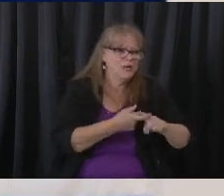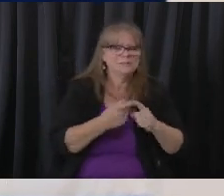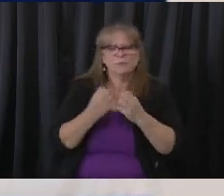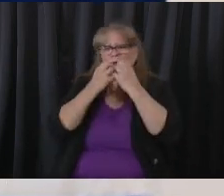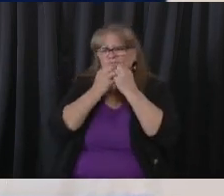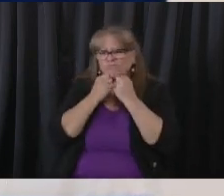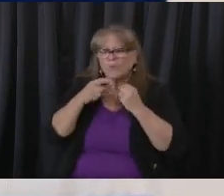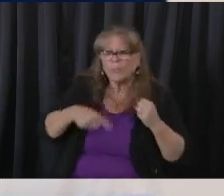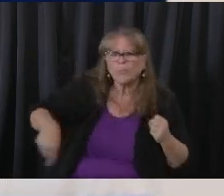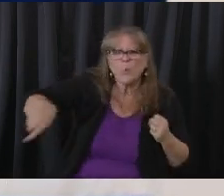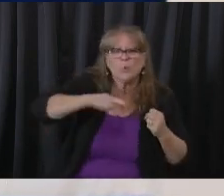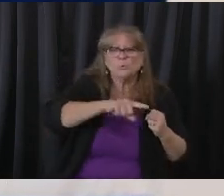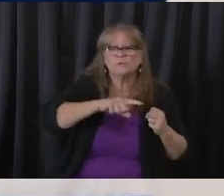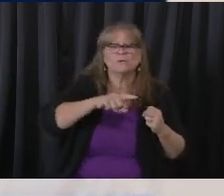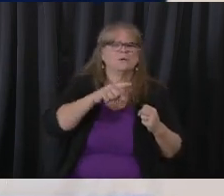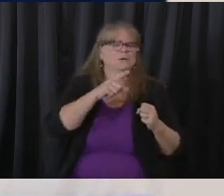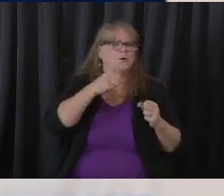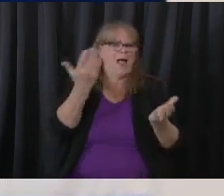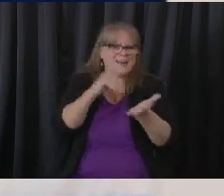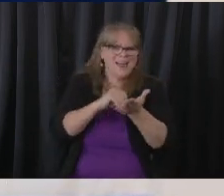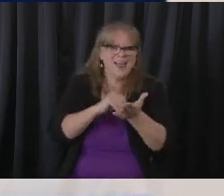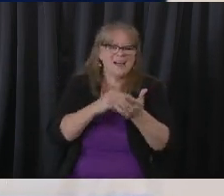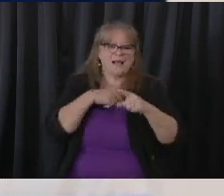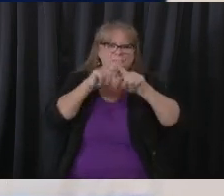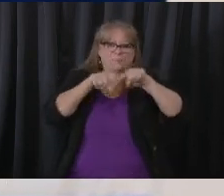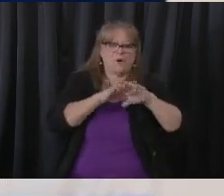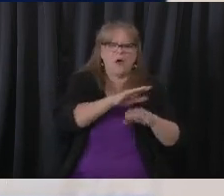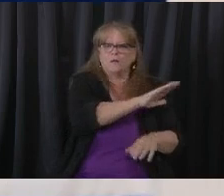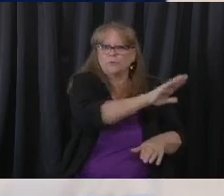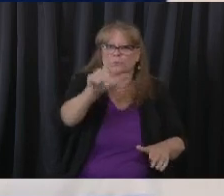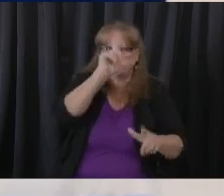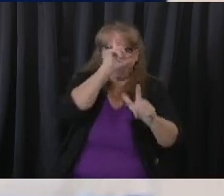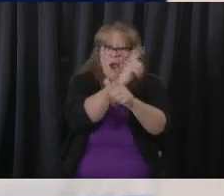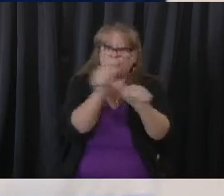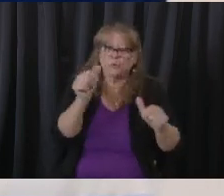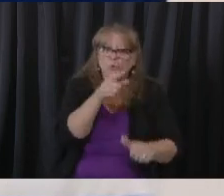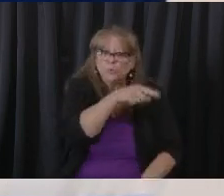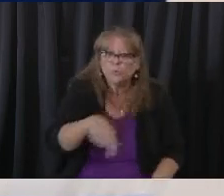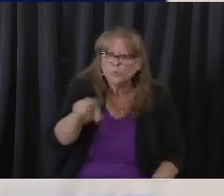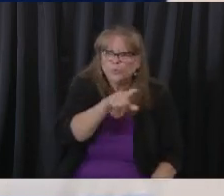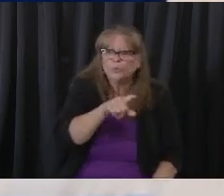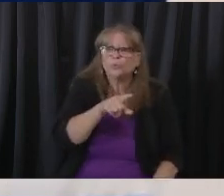state will take in the weeks and months ahead. With that, we'll open it up to questions.